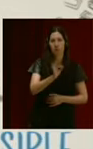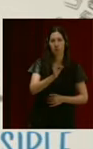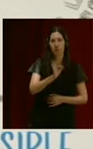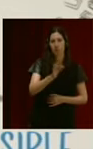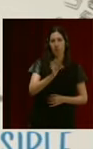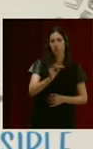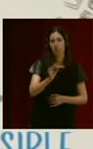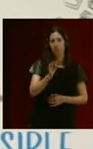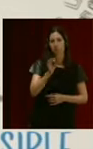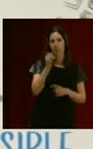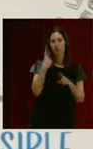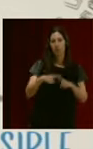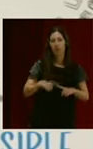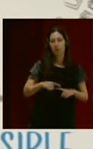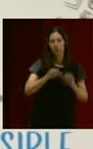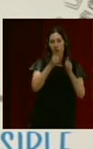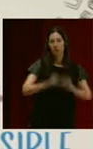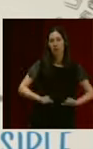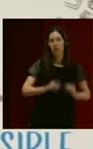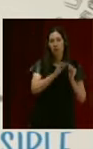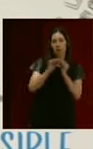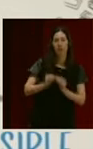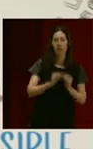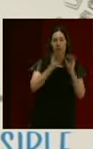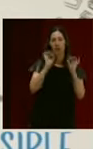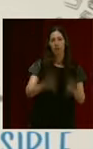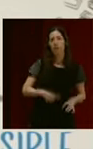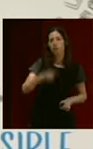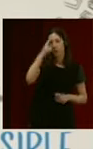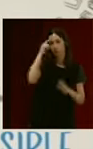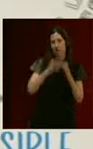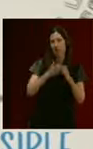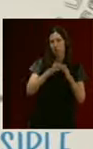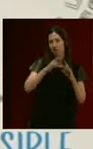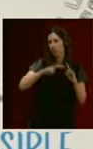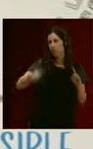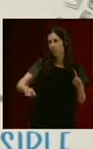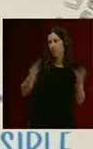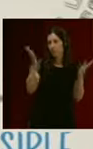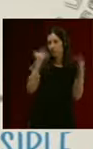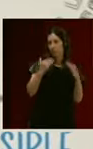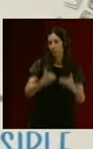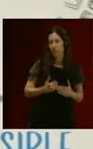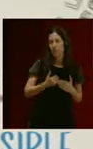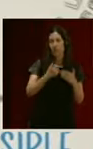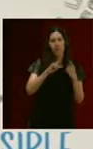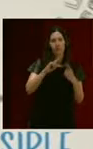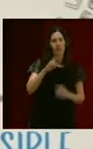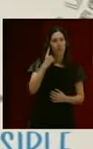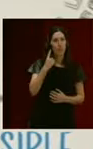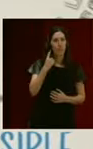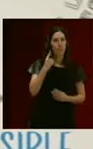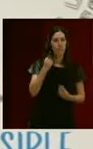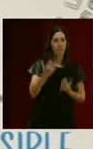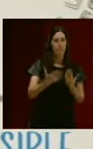We haven't used it, but we got the chance to get to know it, and it is true that it doesn't have the standard positioning that